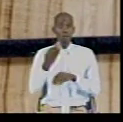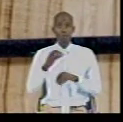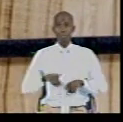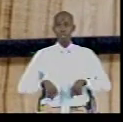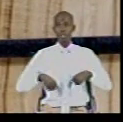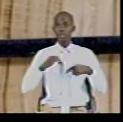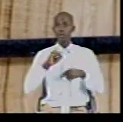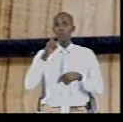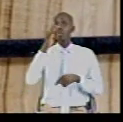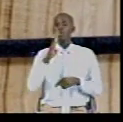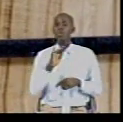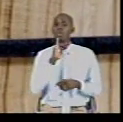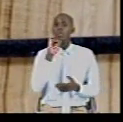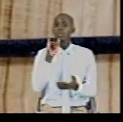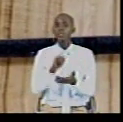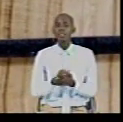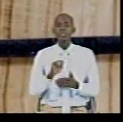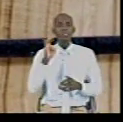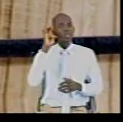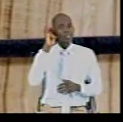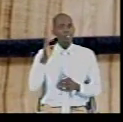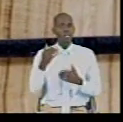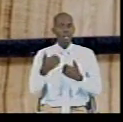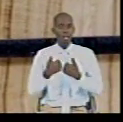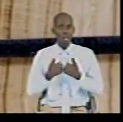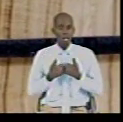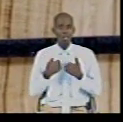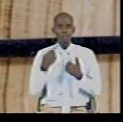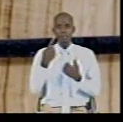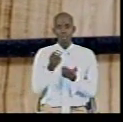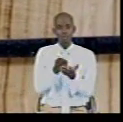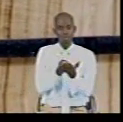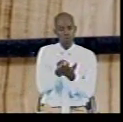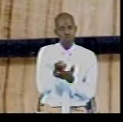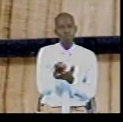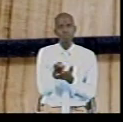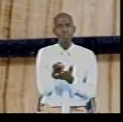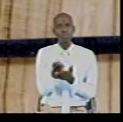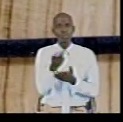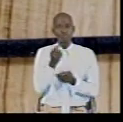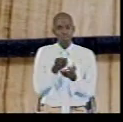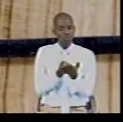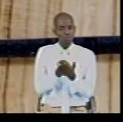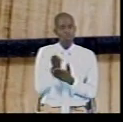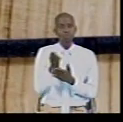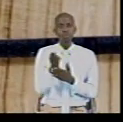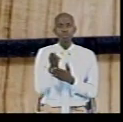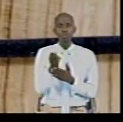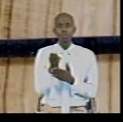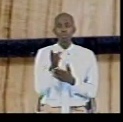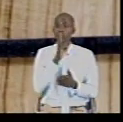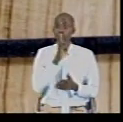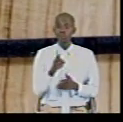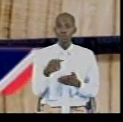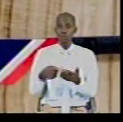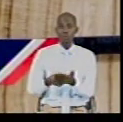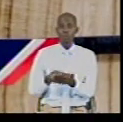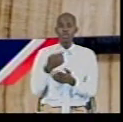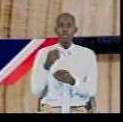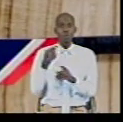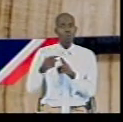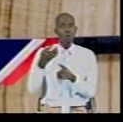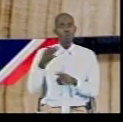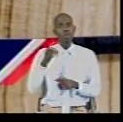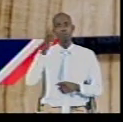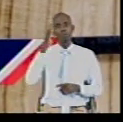that he has the truth, the true gospel. the word of God, the